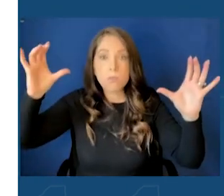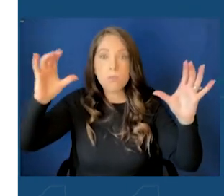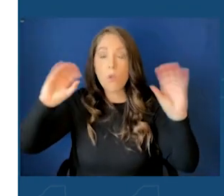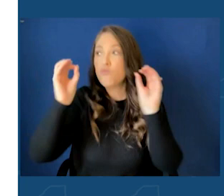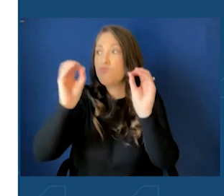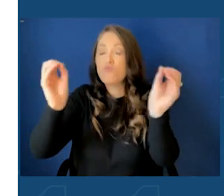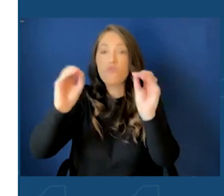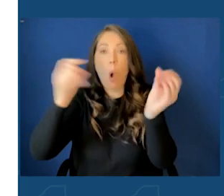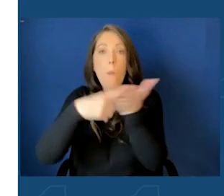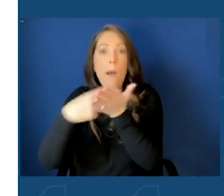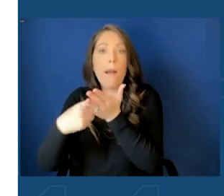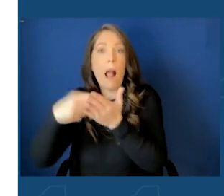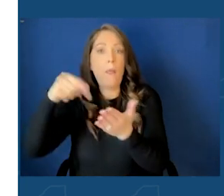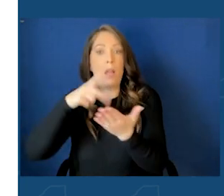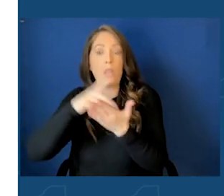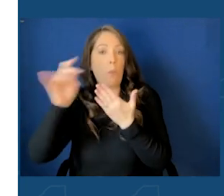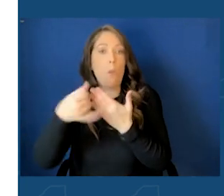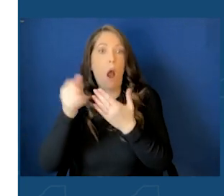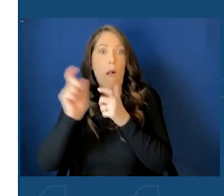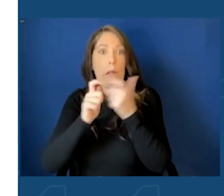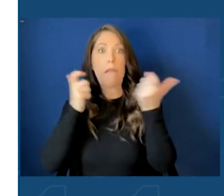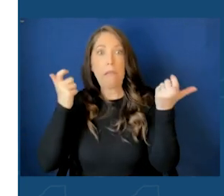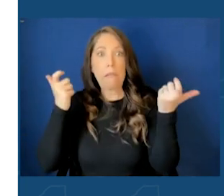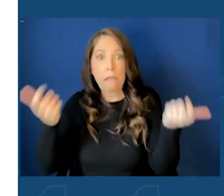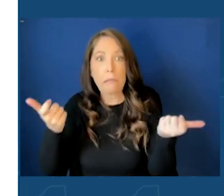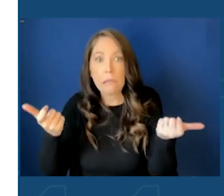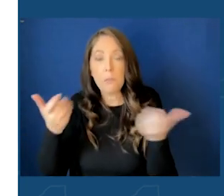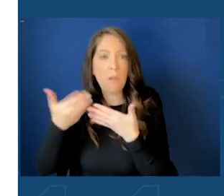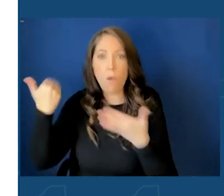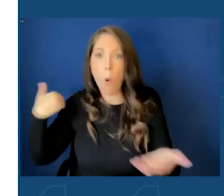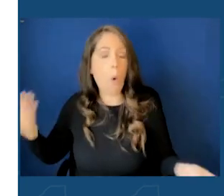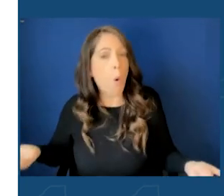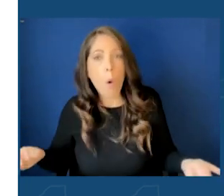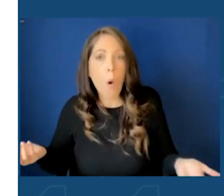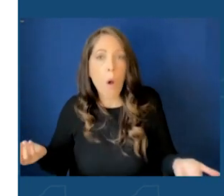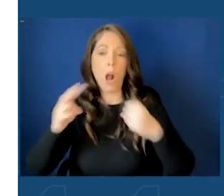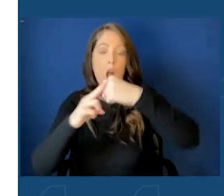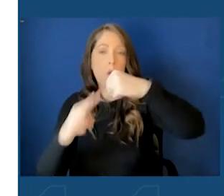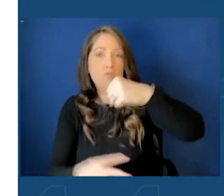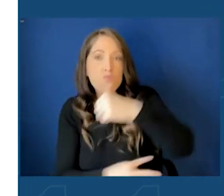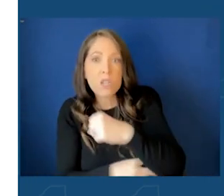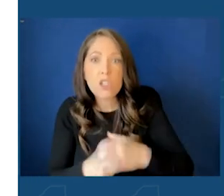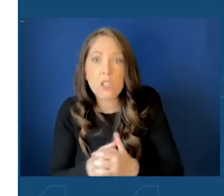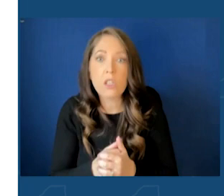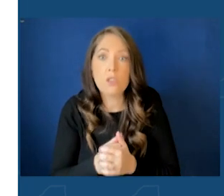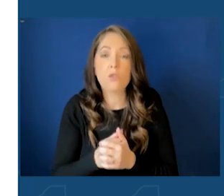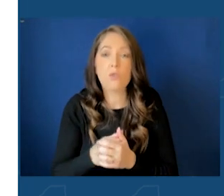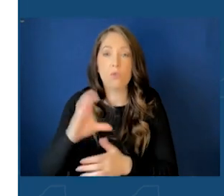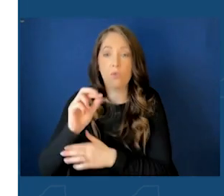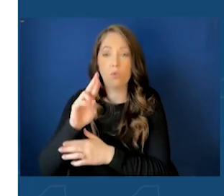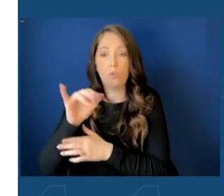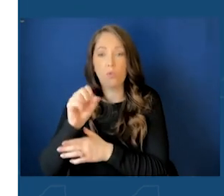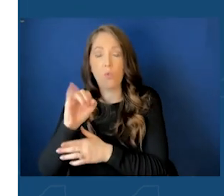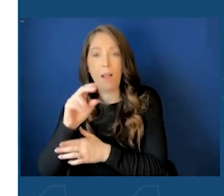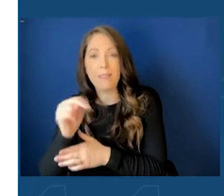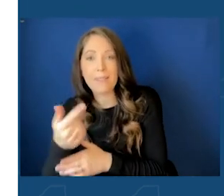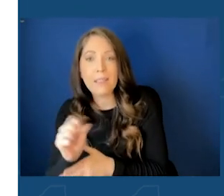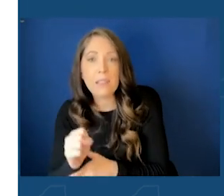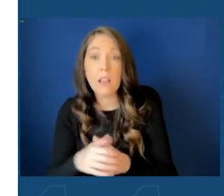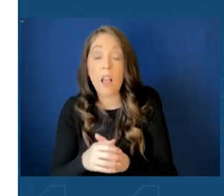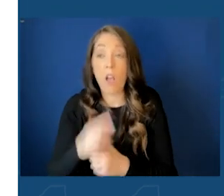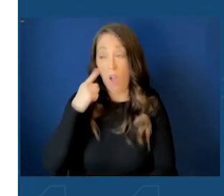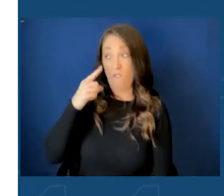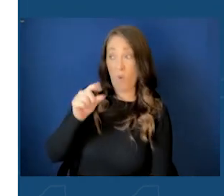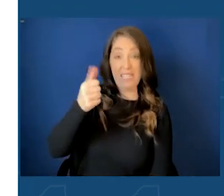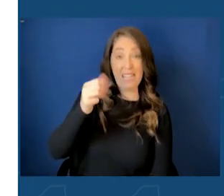this incredible variety, all those bridges, all those undergrade crossings, and to do it on a 10-mile range.